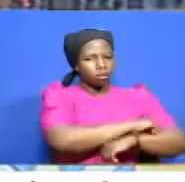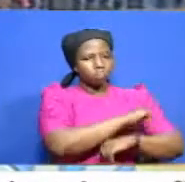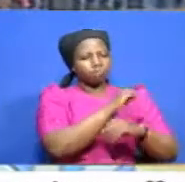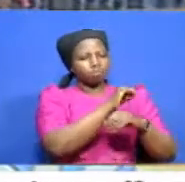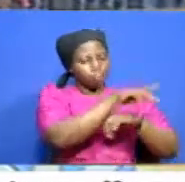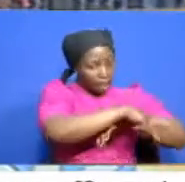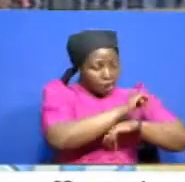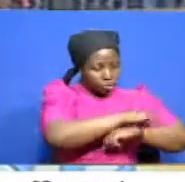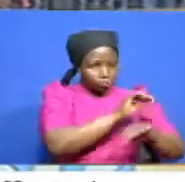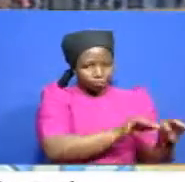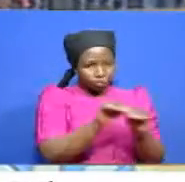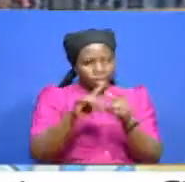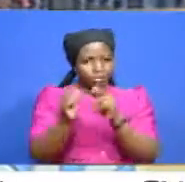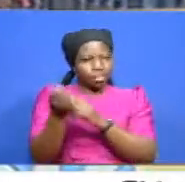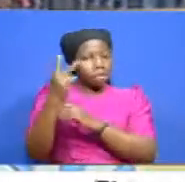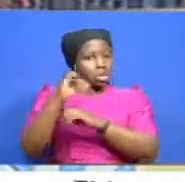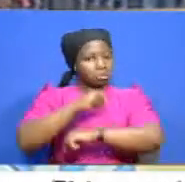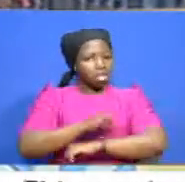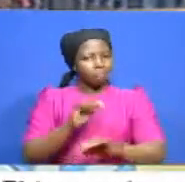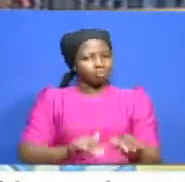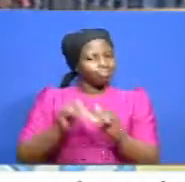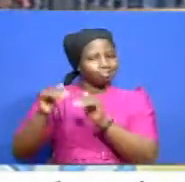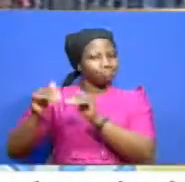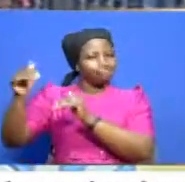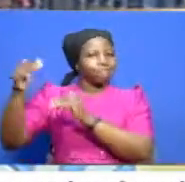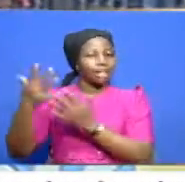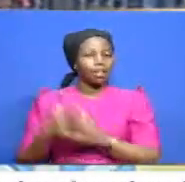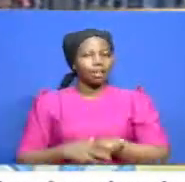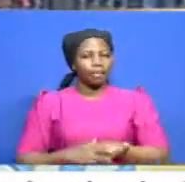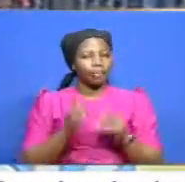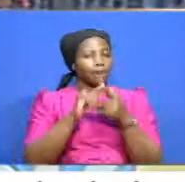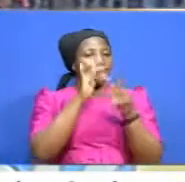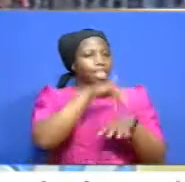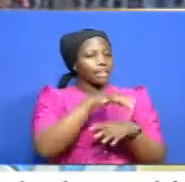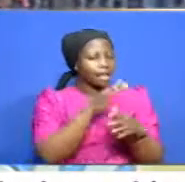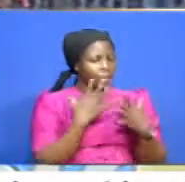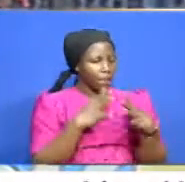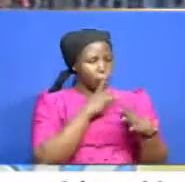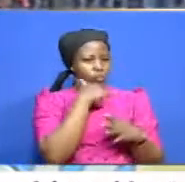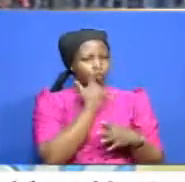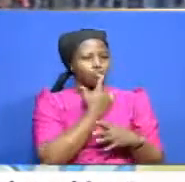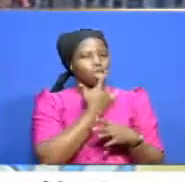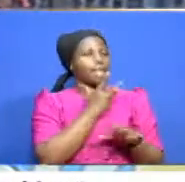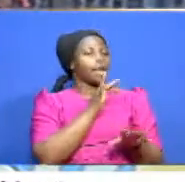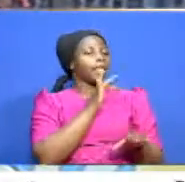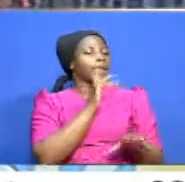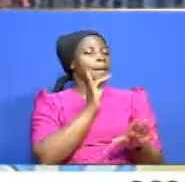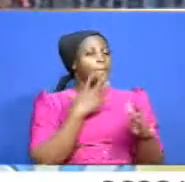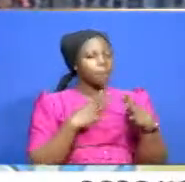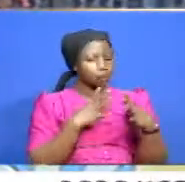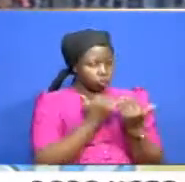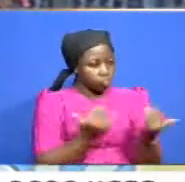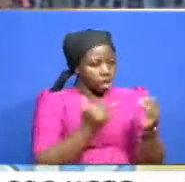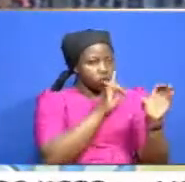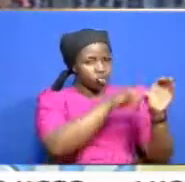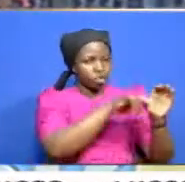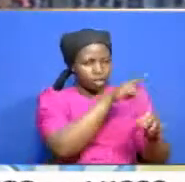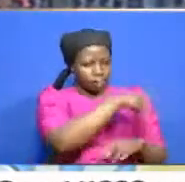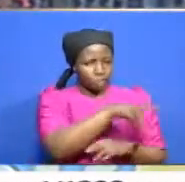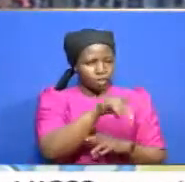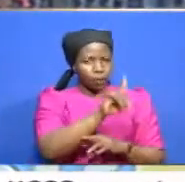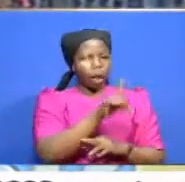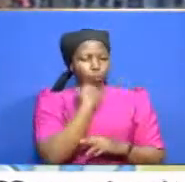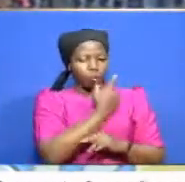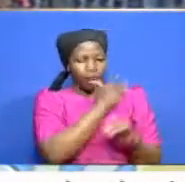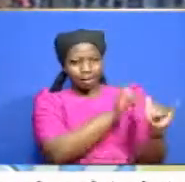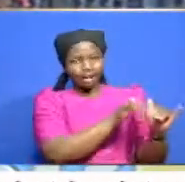moving to the next level. But the affected population are the ones who are supposed to be joining the PP1, the ones who are still at home. All